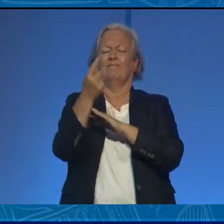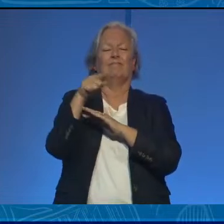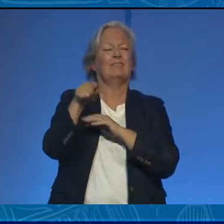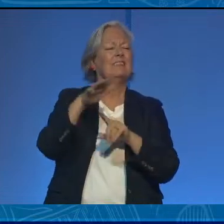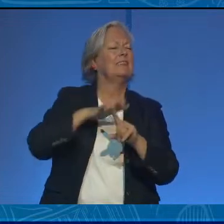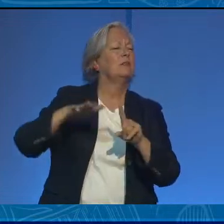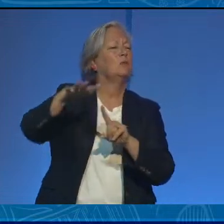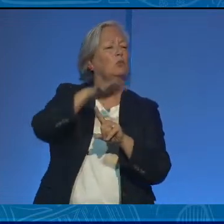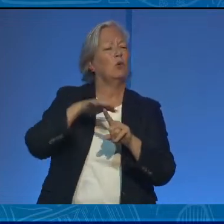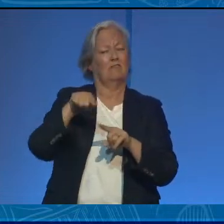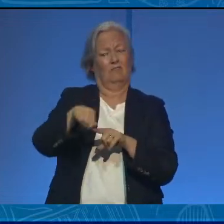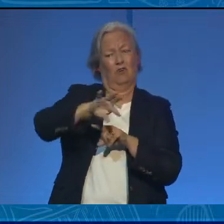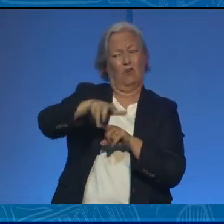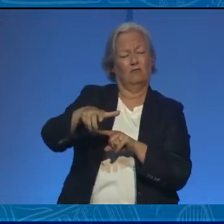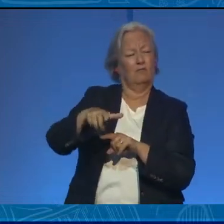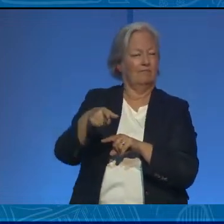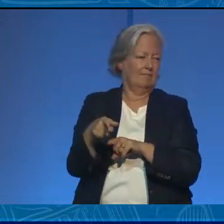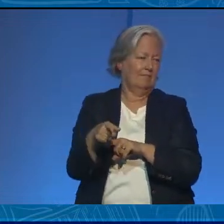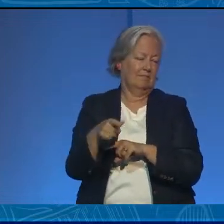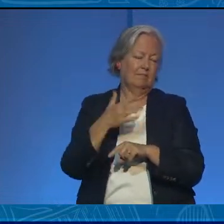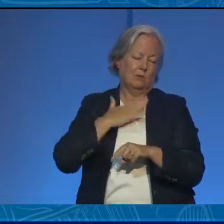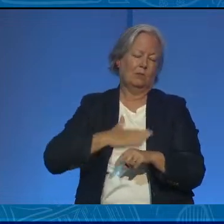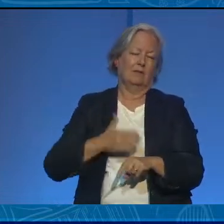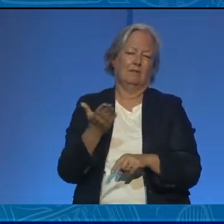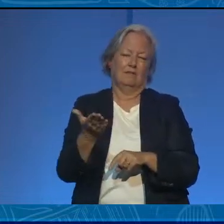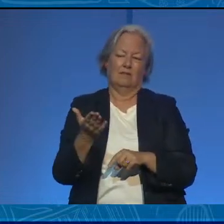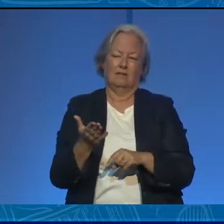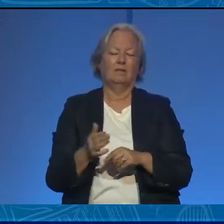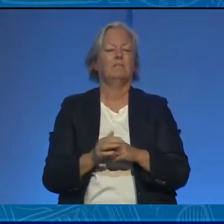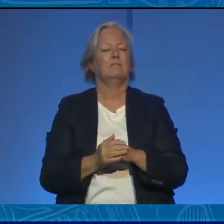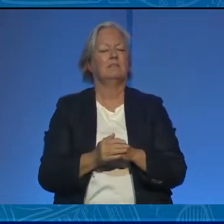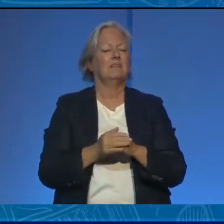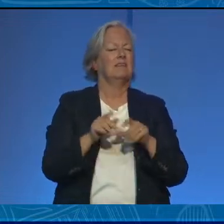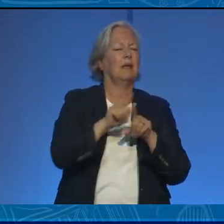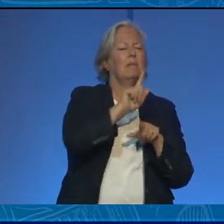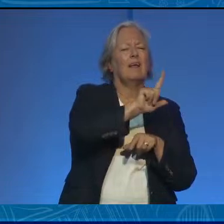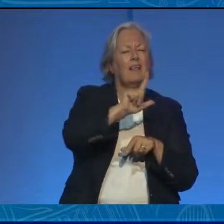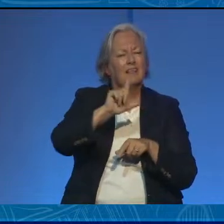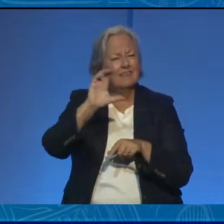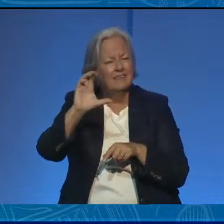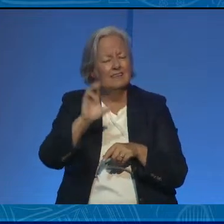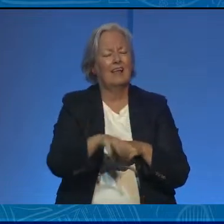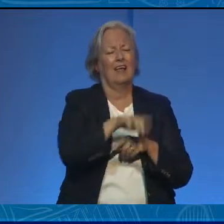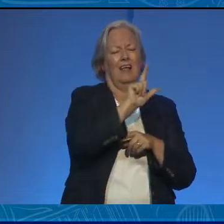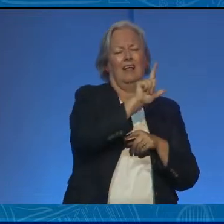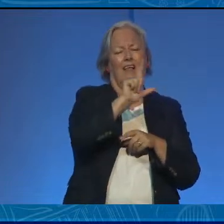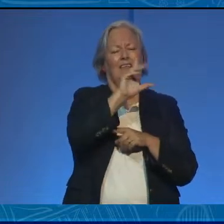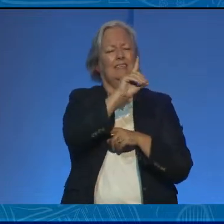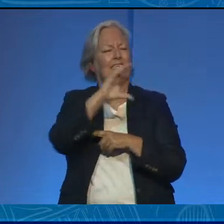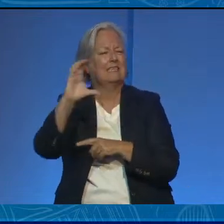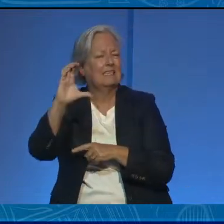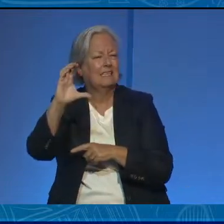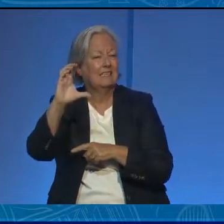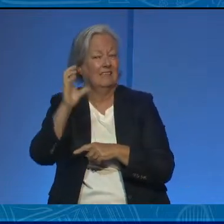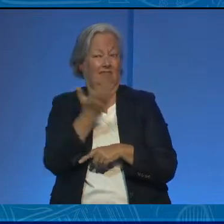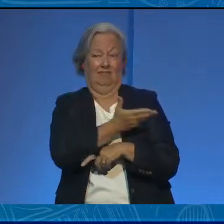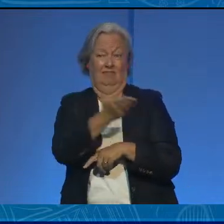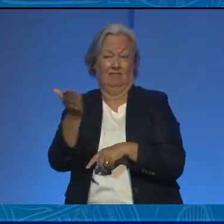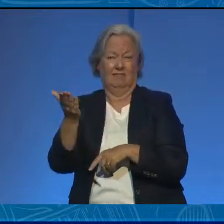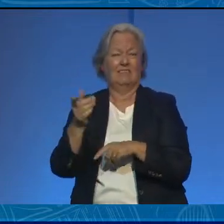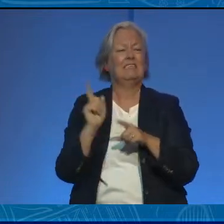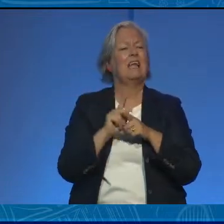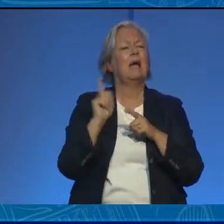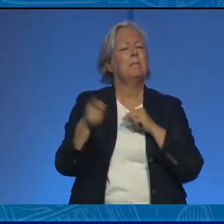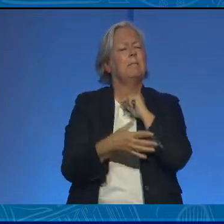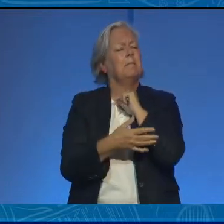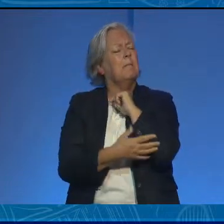especially including the SIDS, the LDCs, and the LLDCs, as well as middle-income